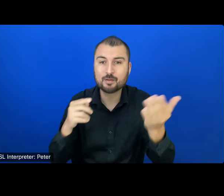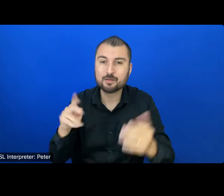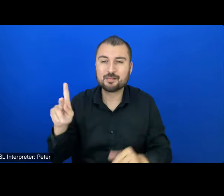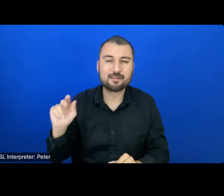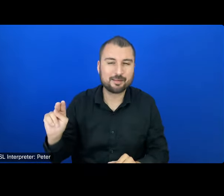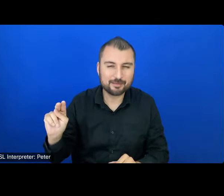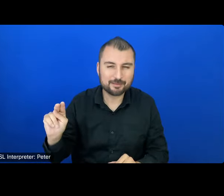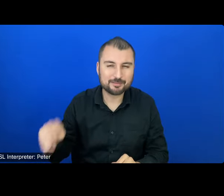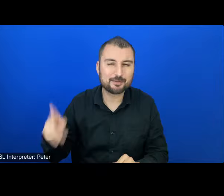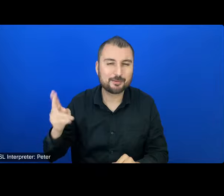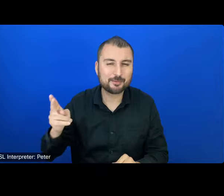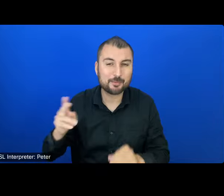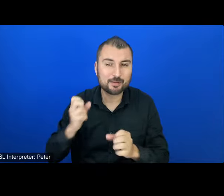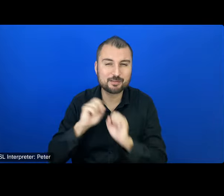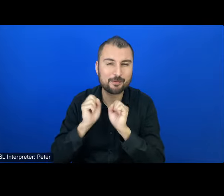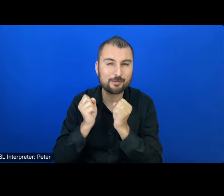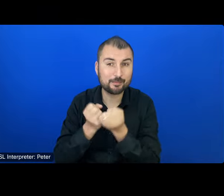Historical Society?